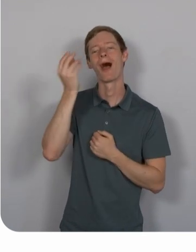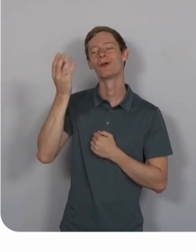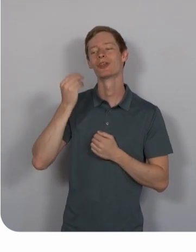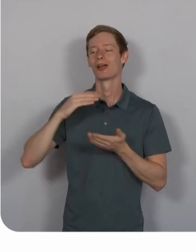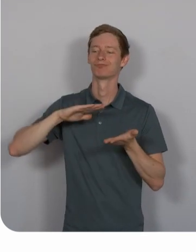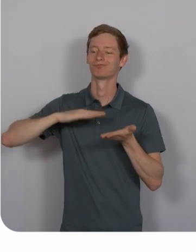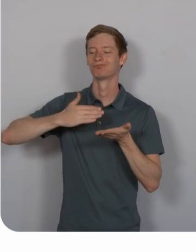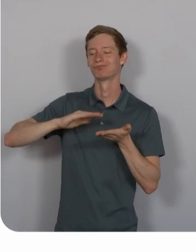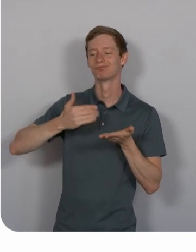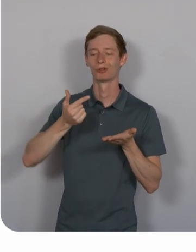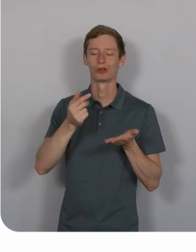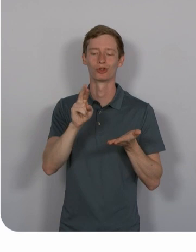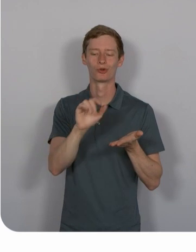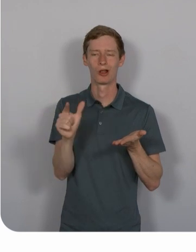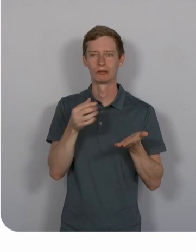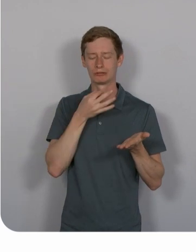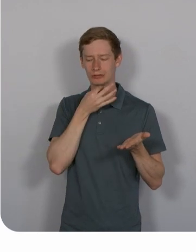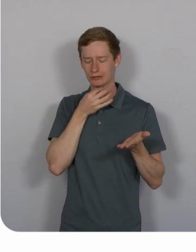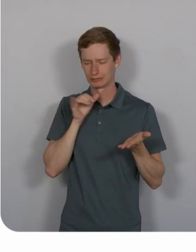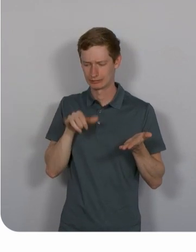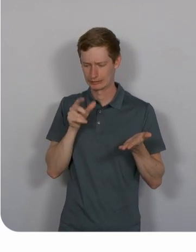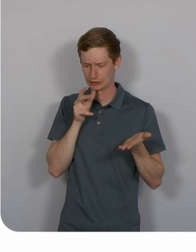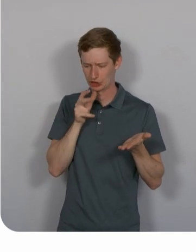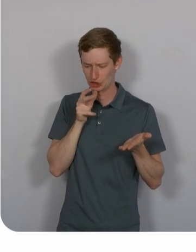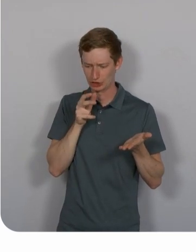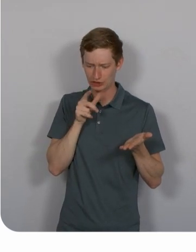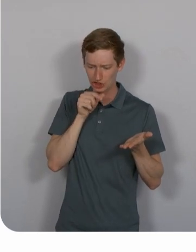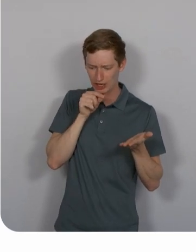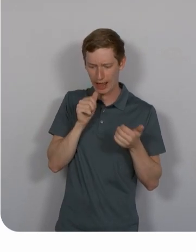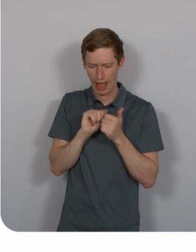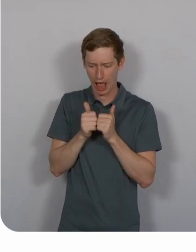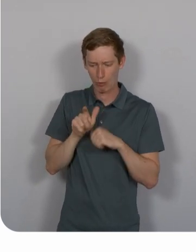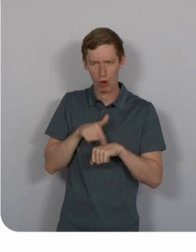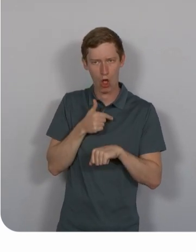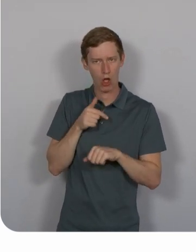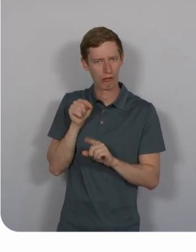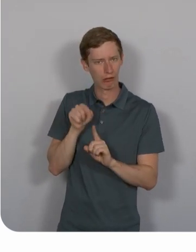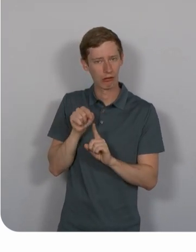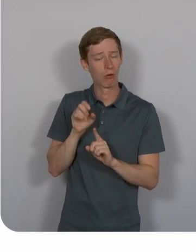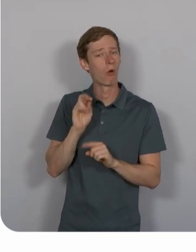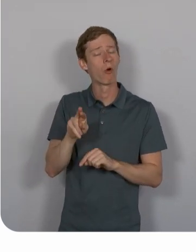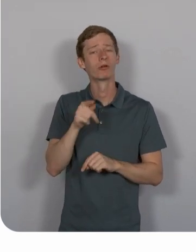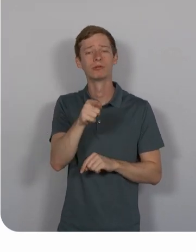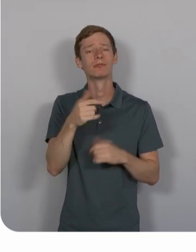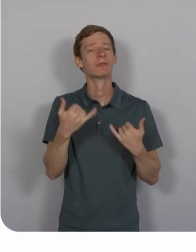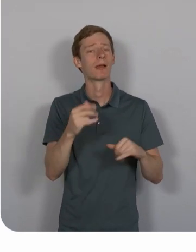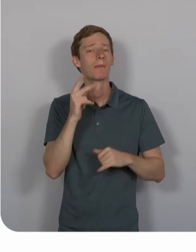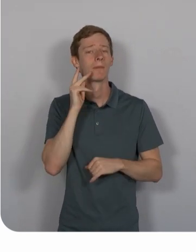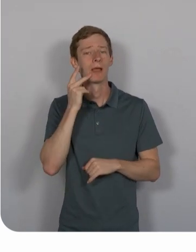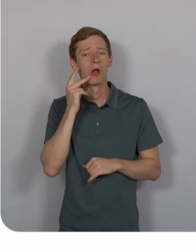know how long you need to be cooking that chicken for, or you're playing pickleball and